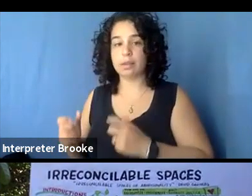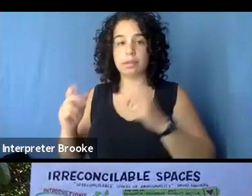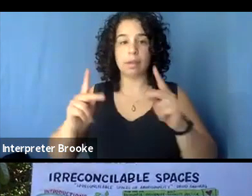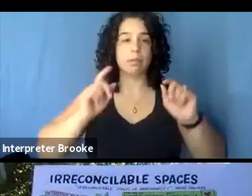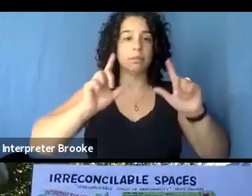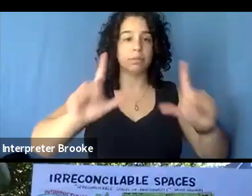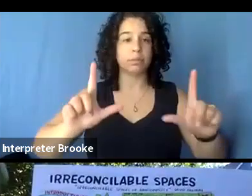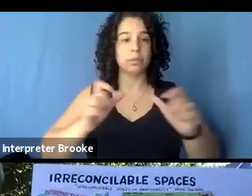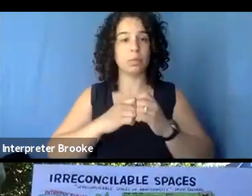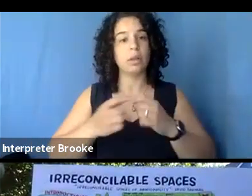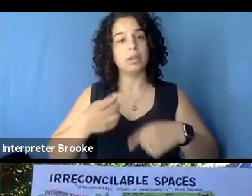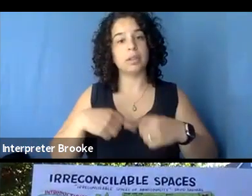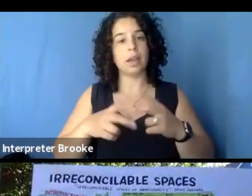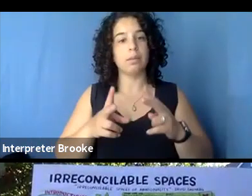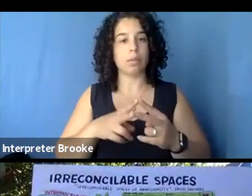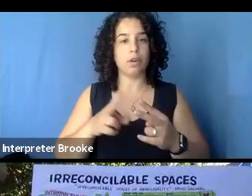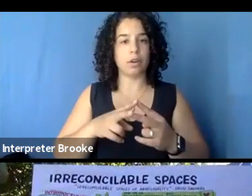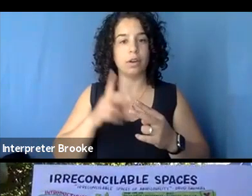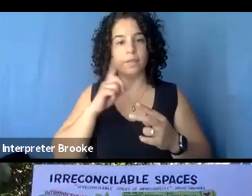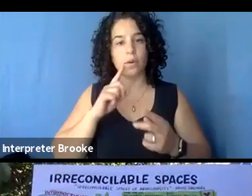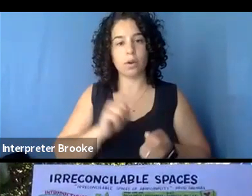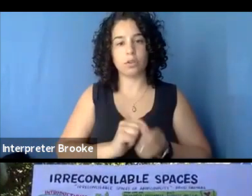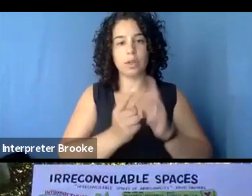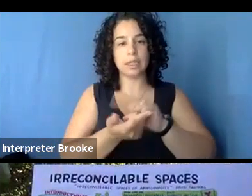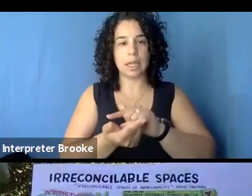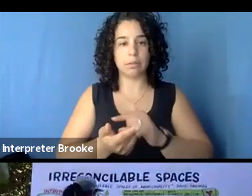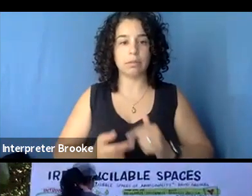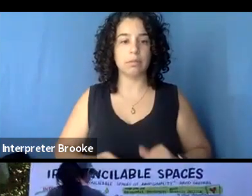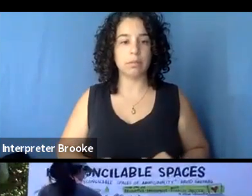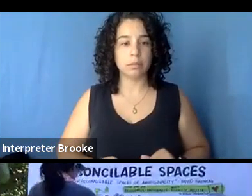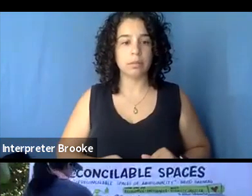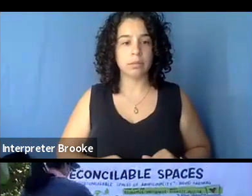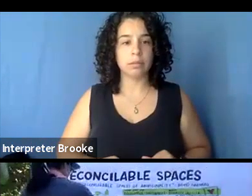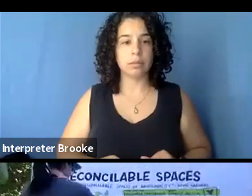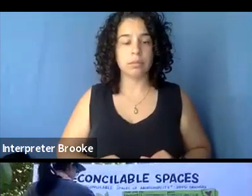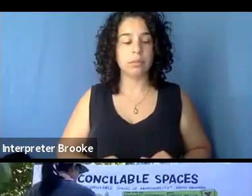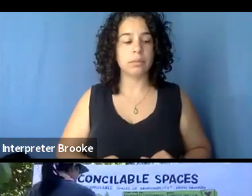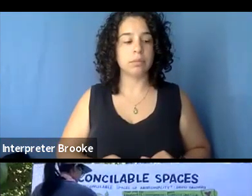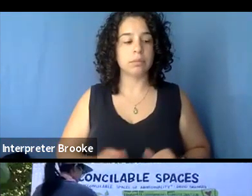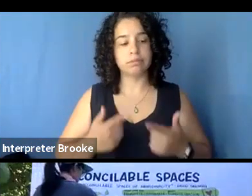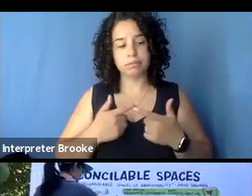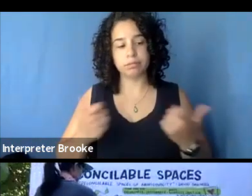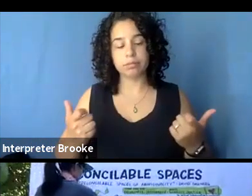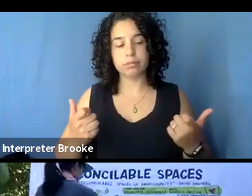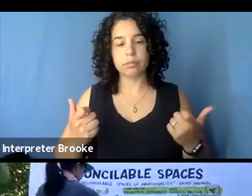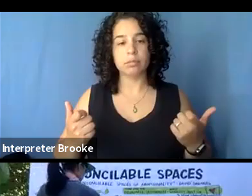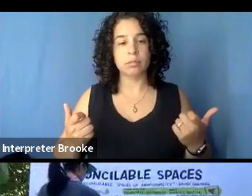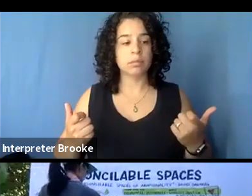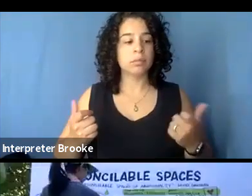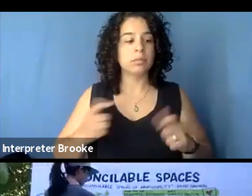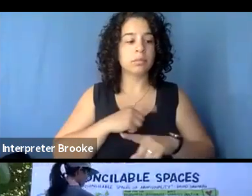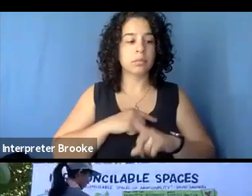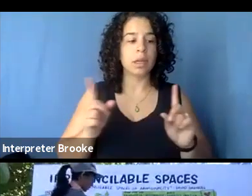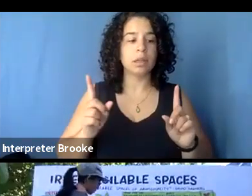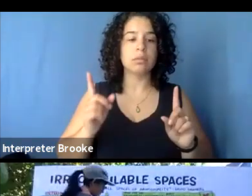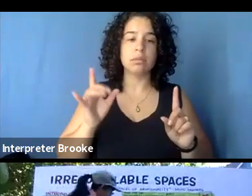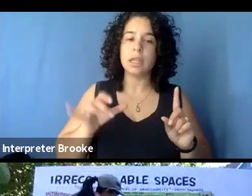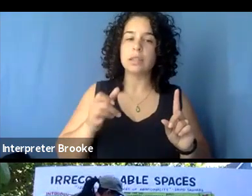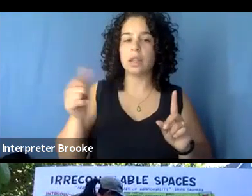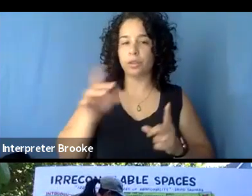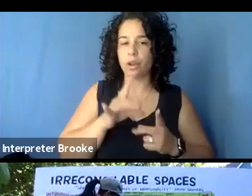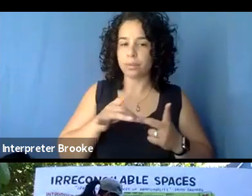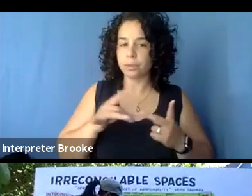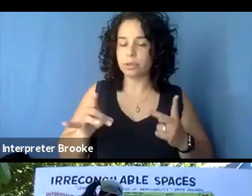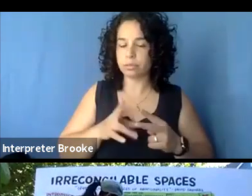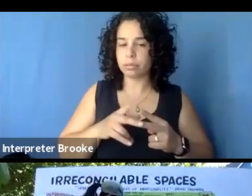with their sign partner to then translate what they've said, done, etc., that is also a good way to go.